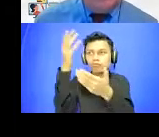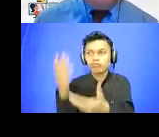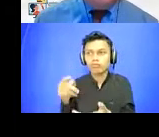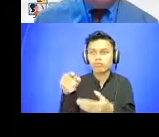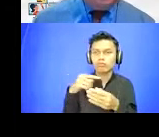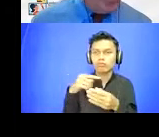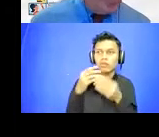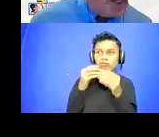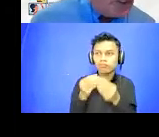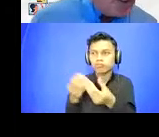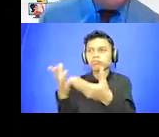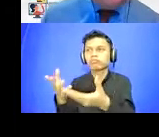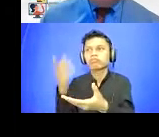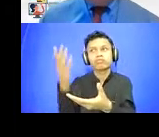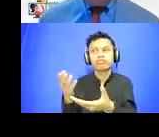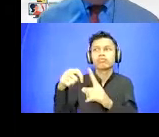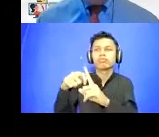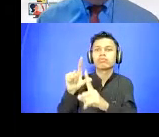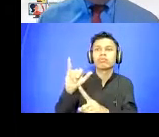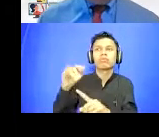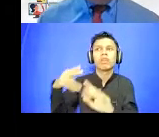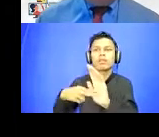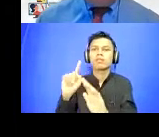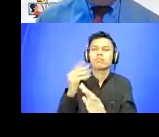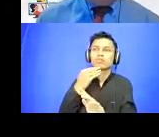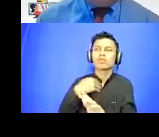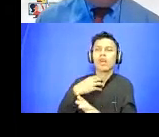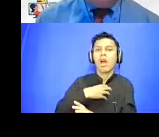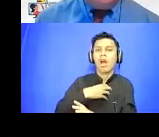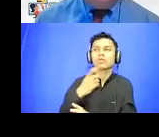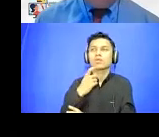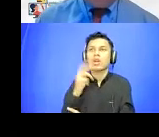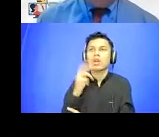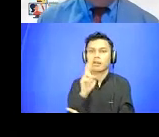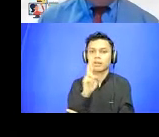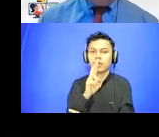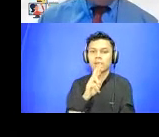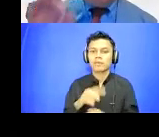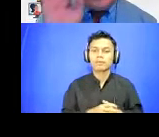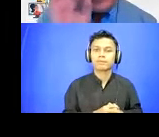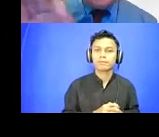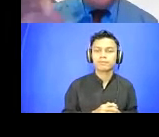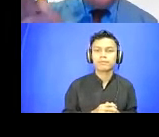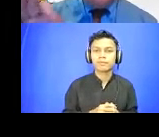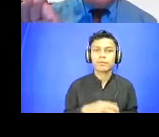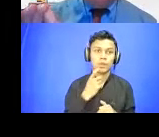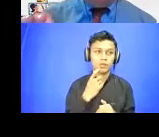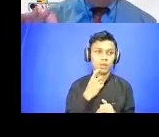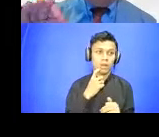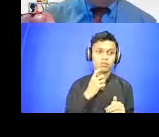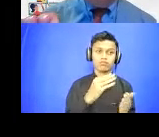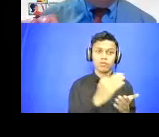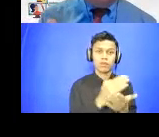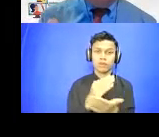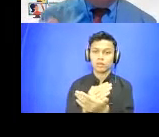Regarding boundaries and dual relationships and conflicts of interest, these different standards have very specific